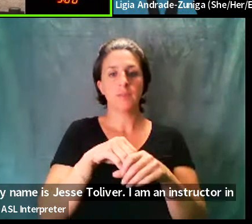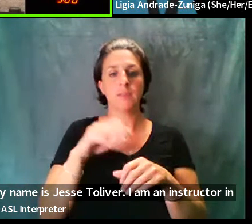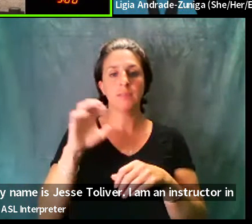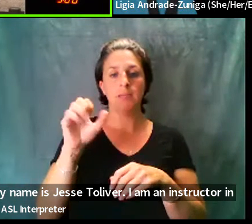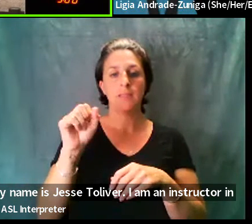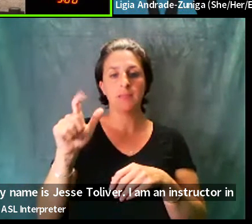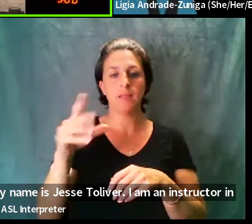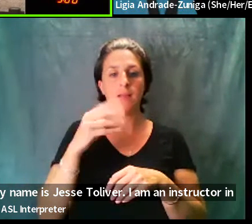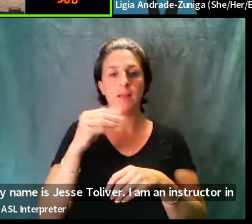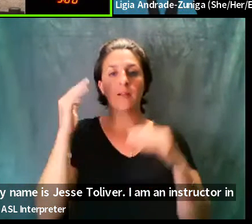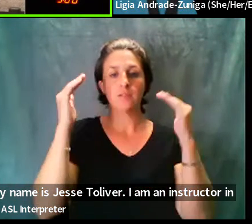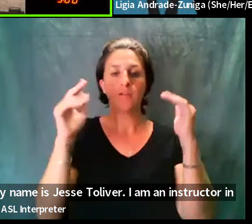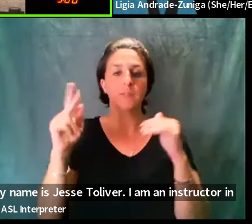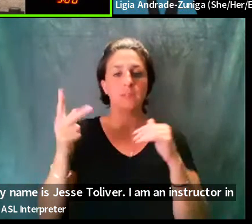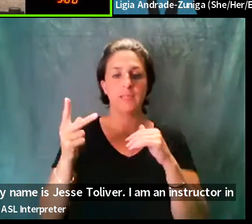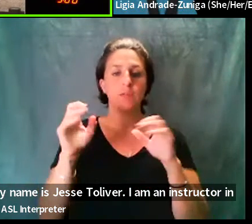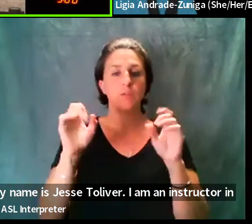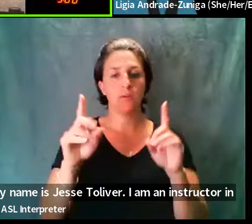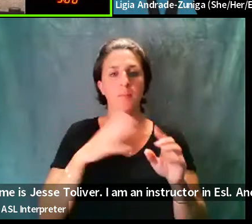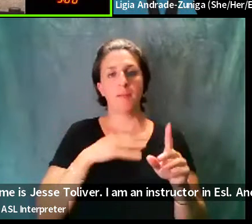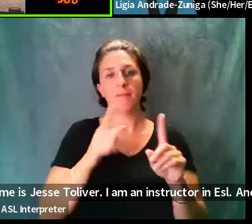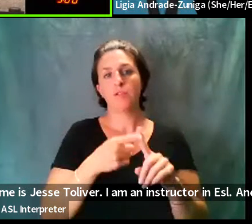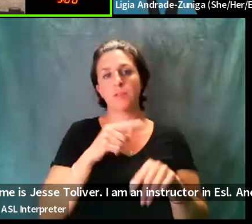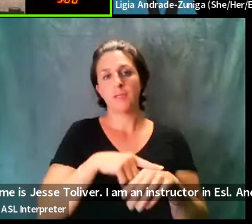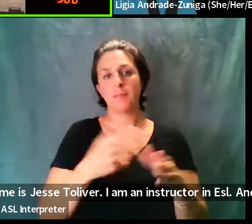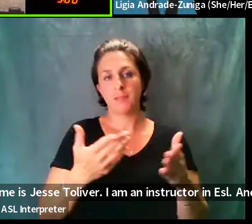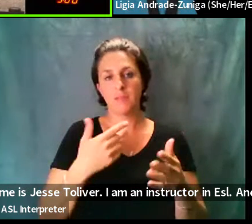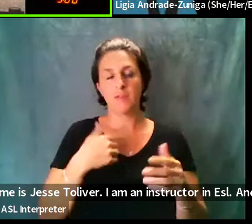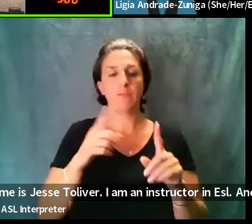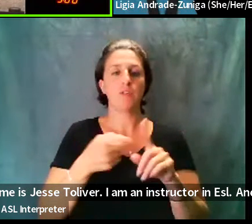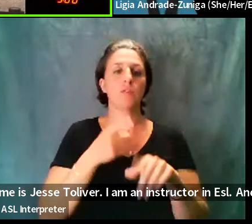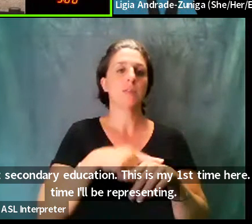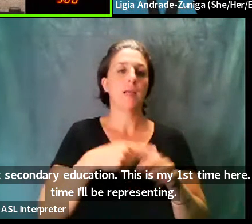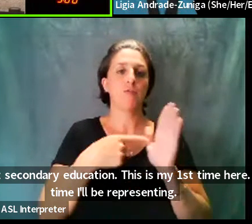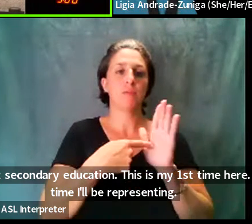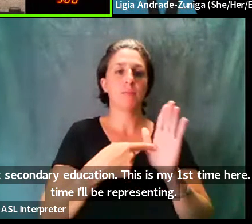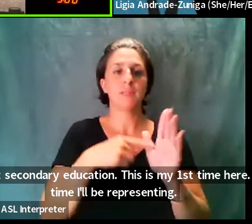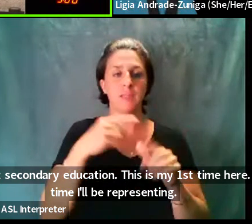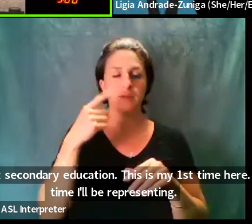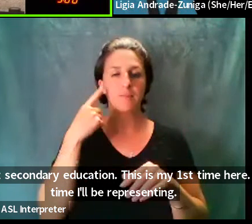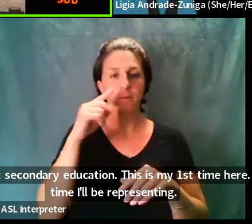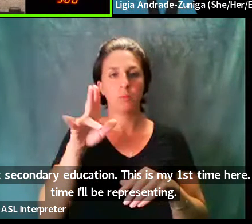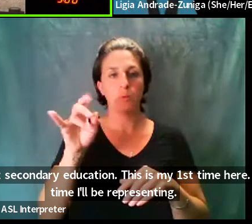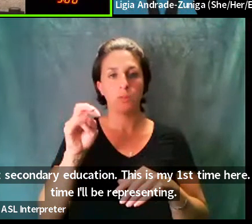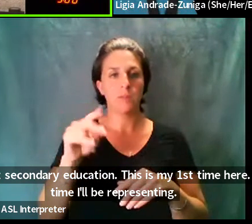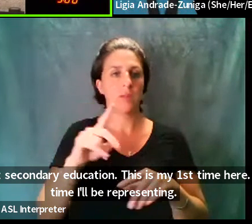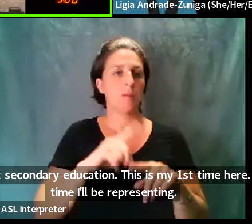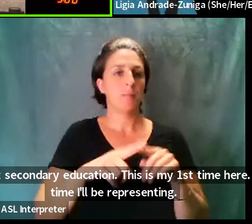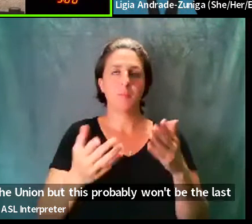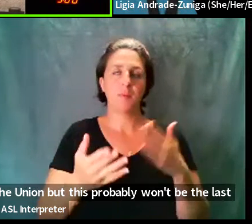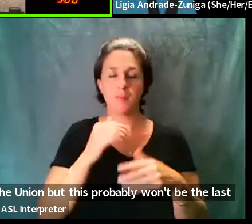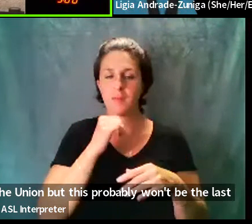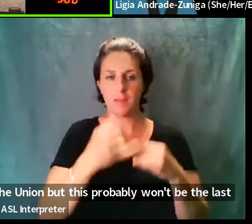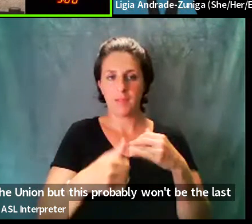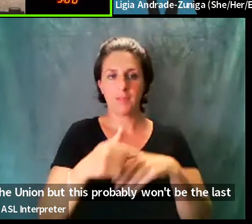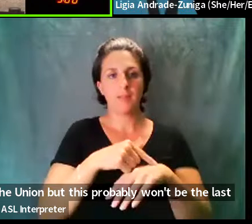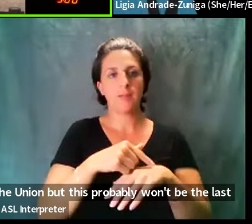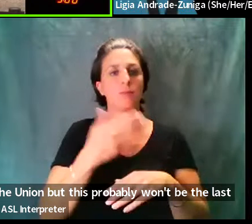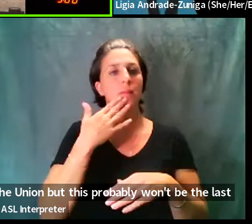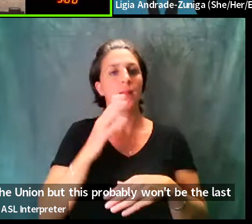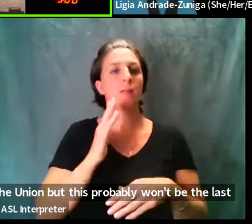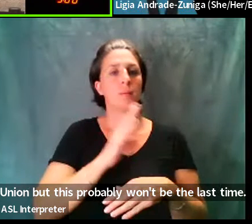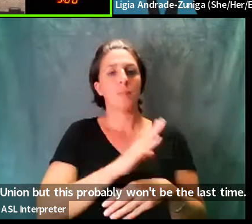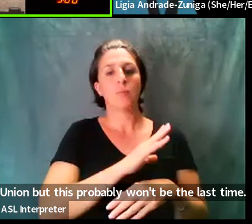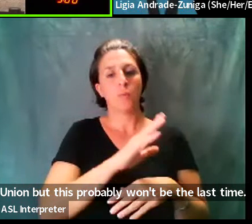secondary education. This is my first time here. First time I'll be representing the union, but this probably won't be the last time. So thank you, Board President